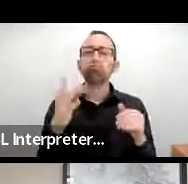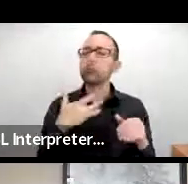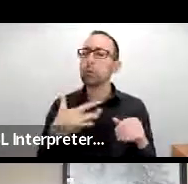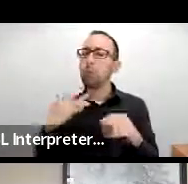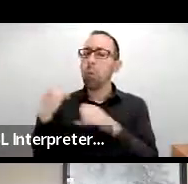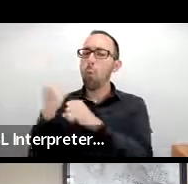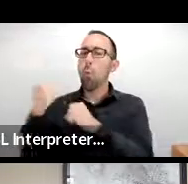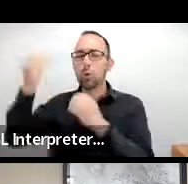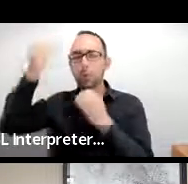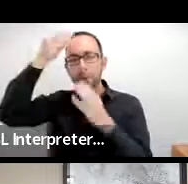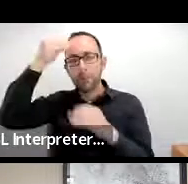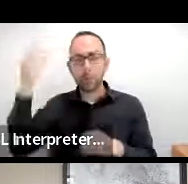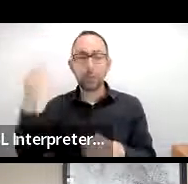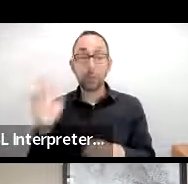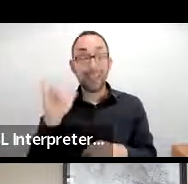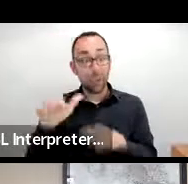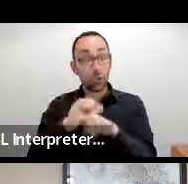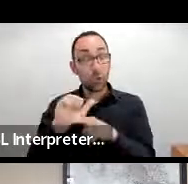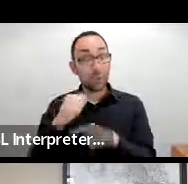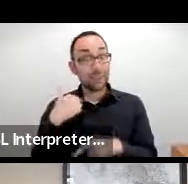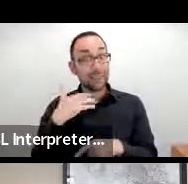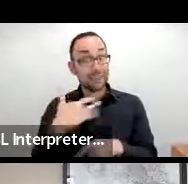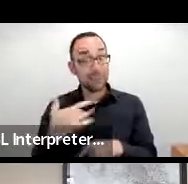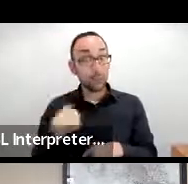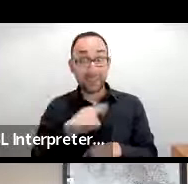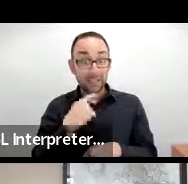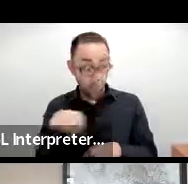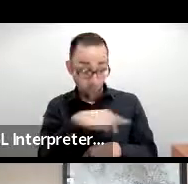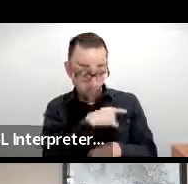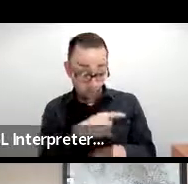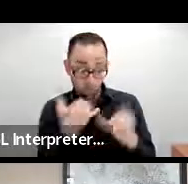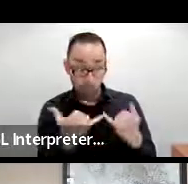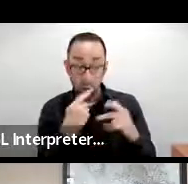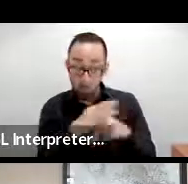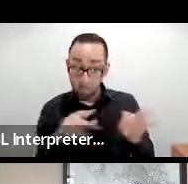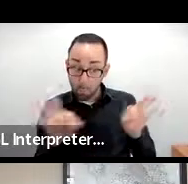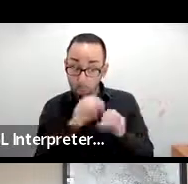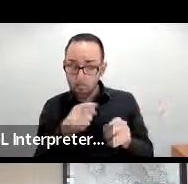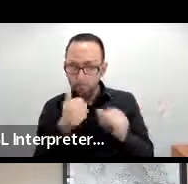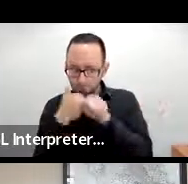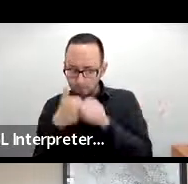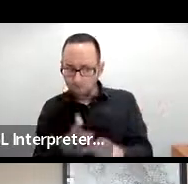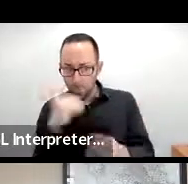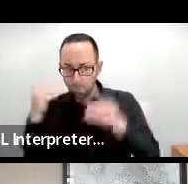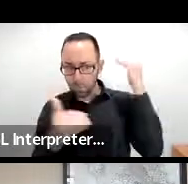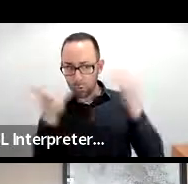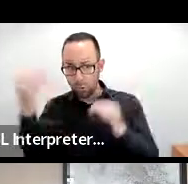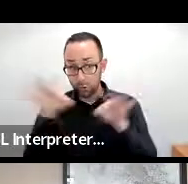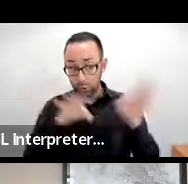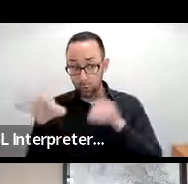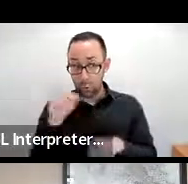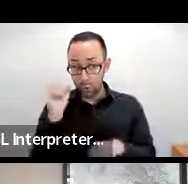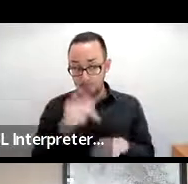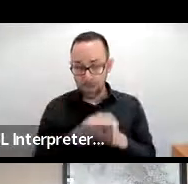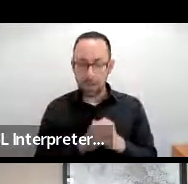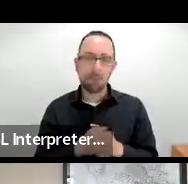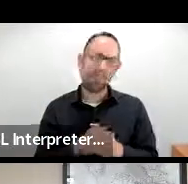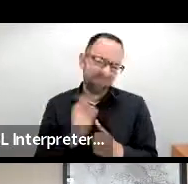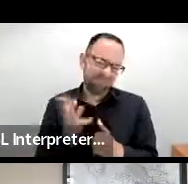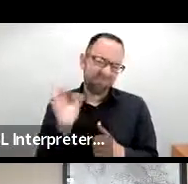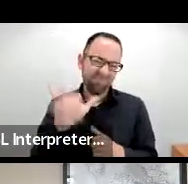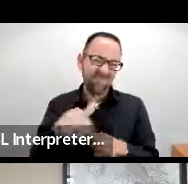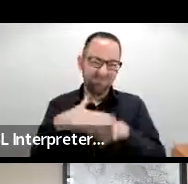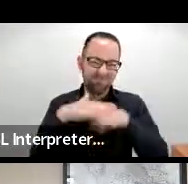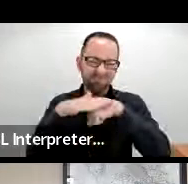is basically making sure you really listen to your adults. And so the adults are trained in making those decisions, but we do our drills right